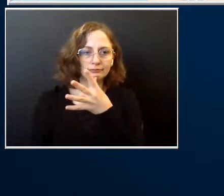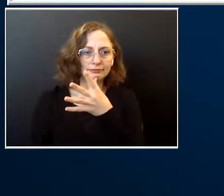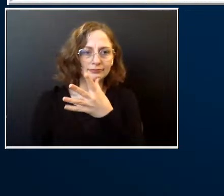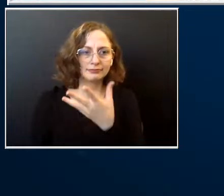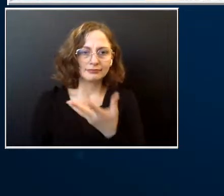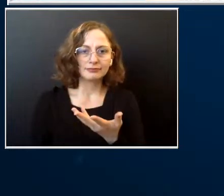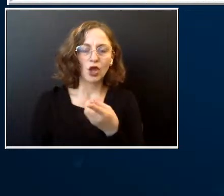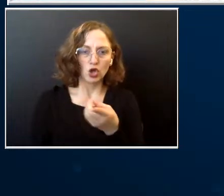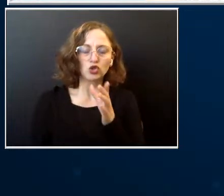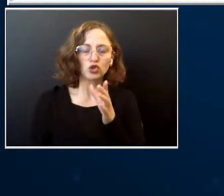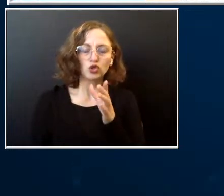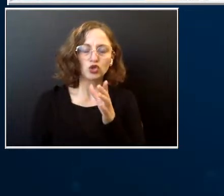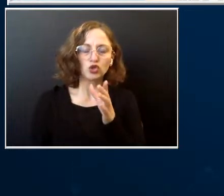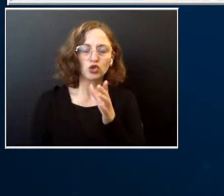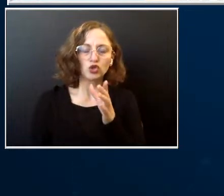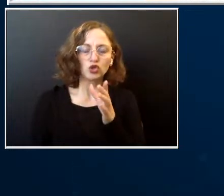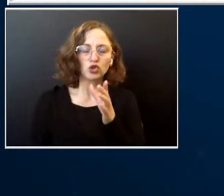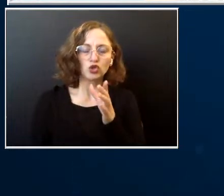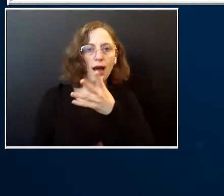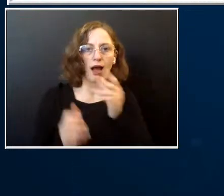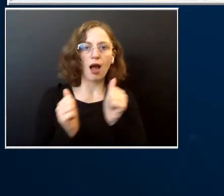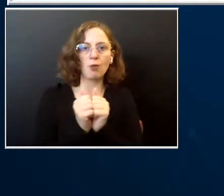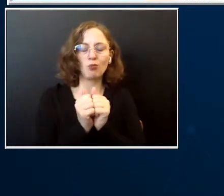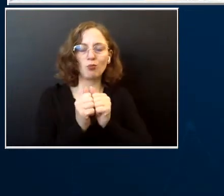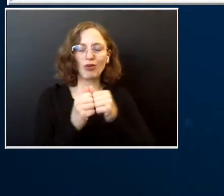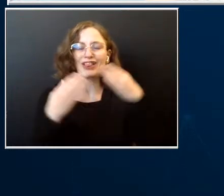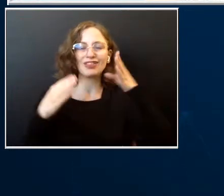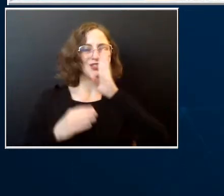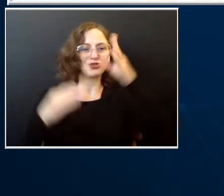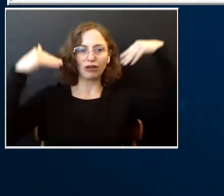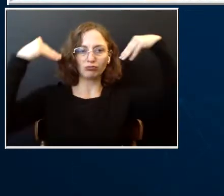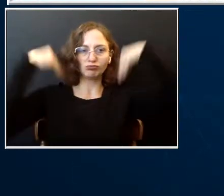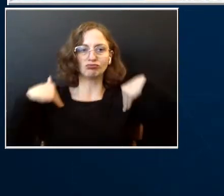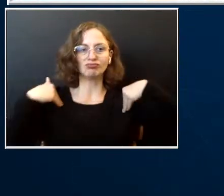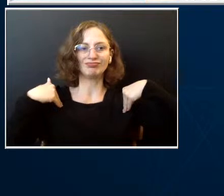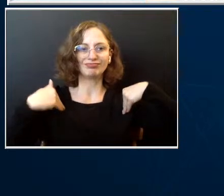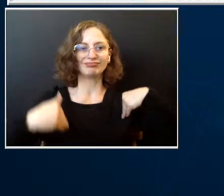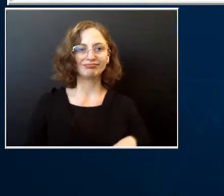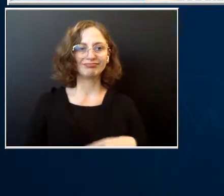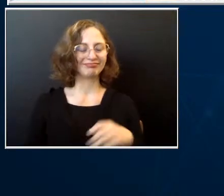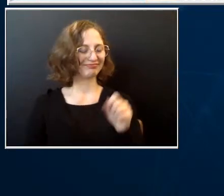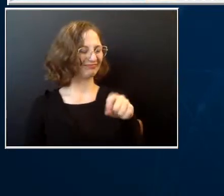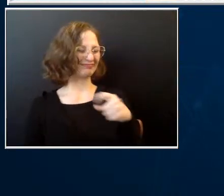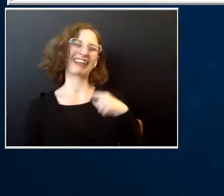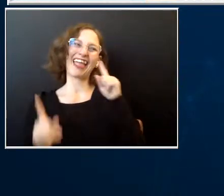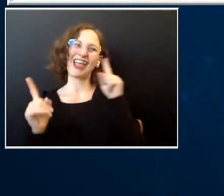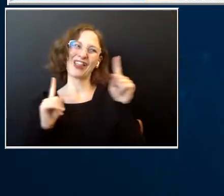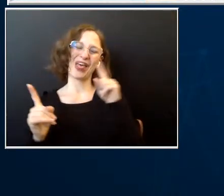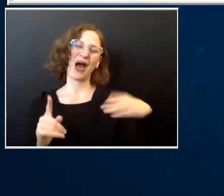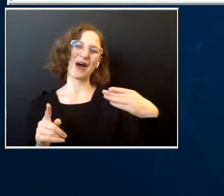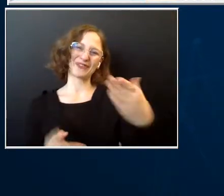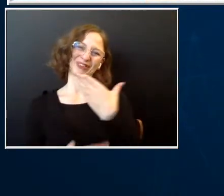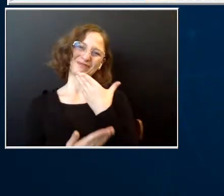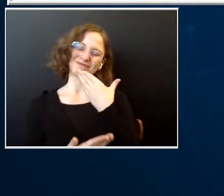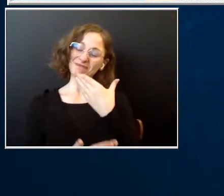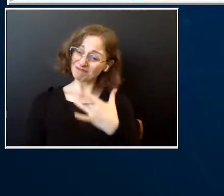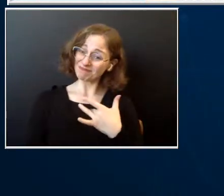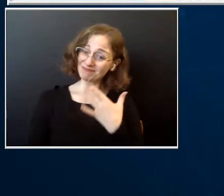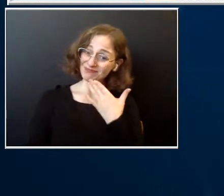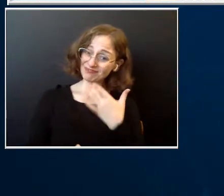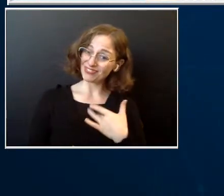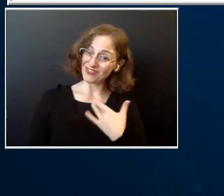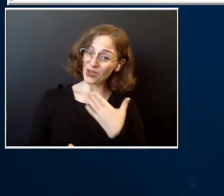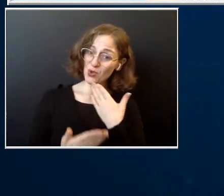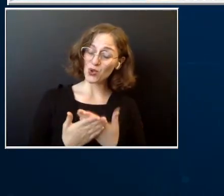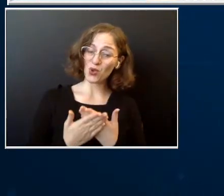hair. Yes, I get that a lot. Thank you. I bet that feels good when you hear that. It does. Thank you for sharing